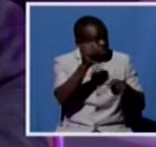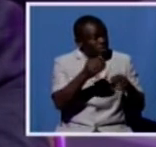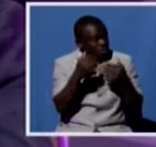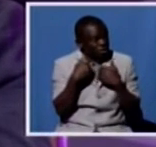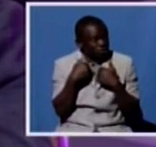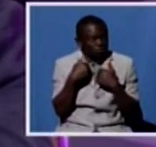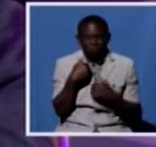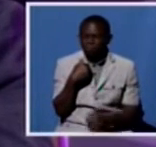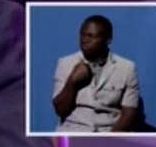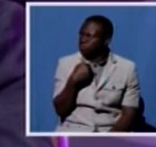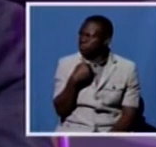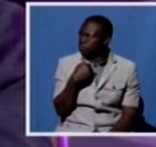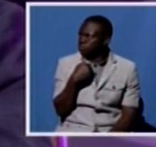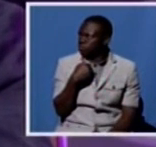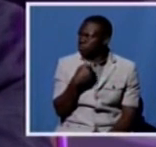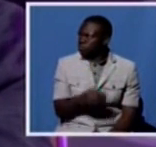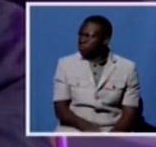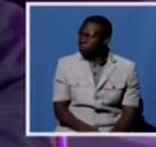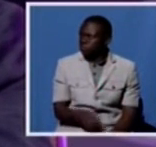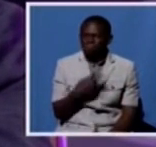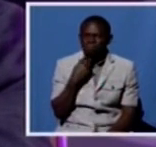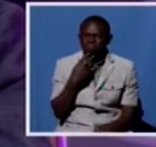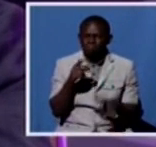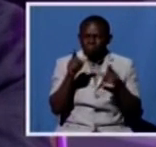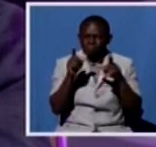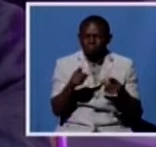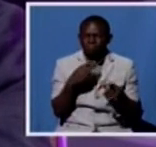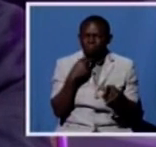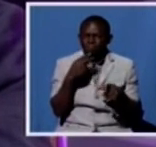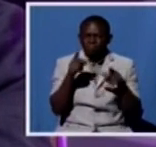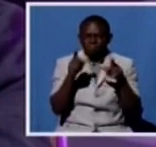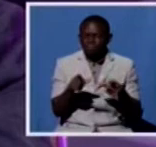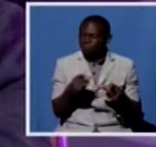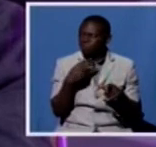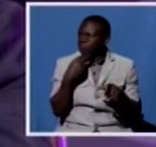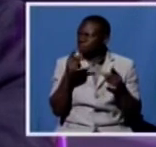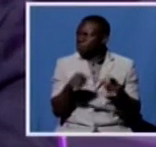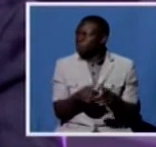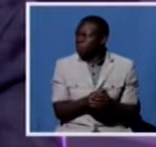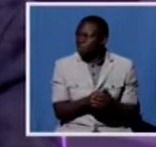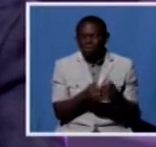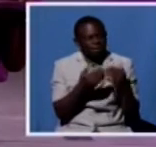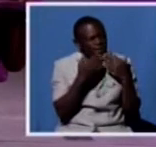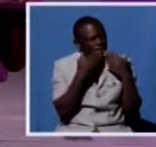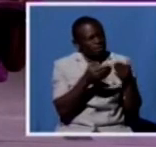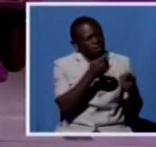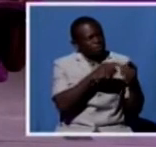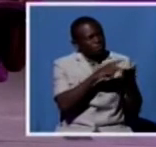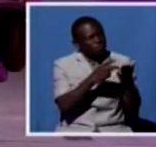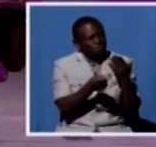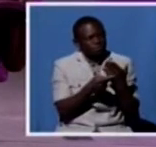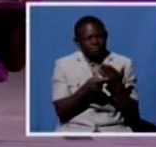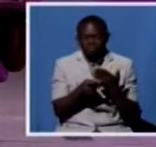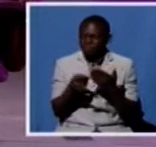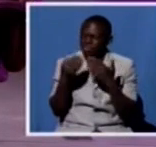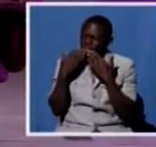return. We are paying interest, yeah. We are paying interest. Mr. Mumba, it's been a pleasure having you on the program. Excellent.